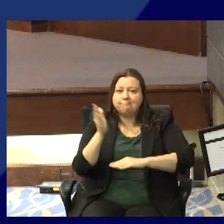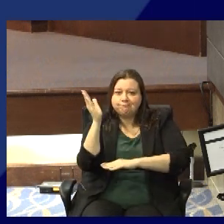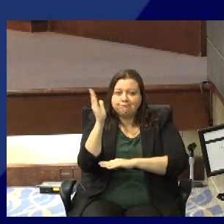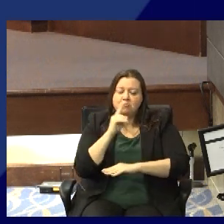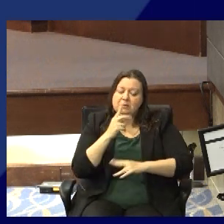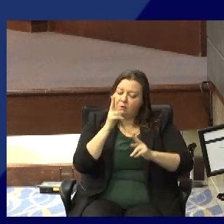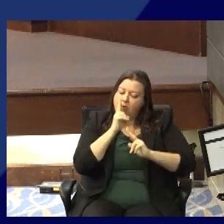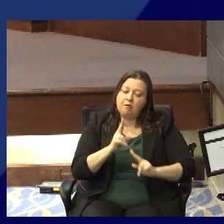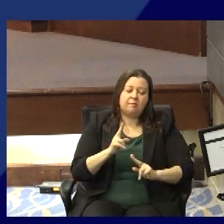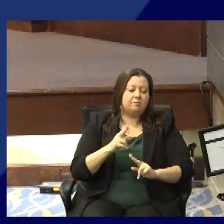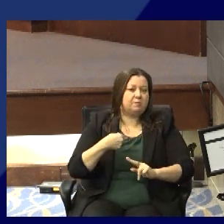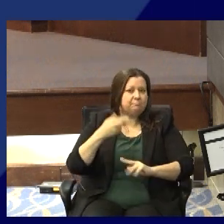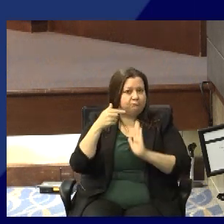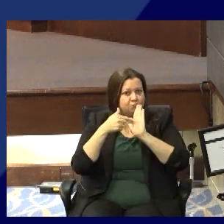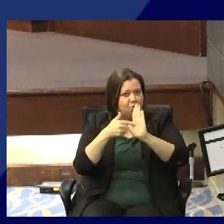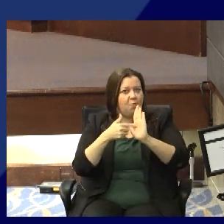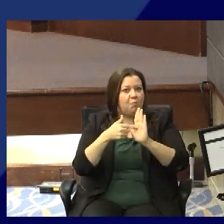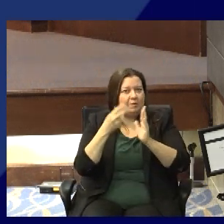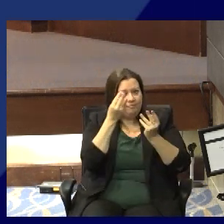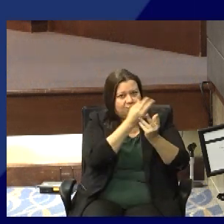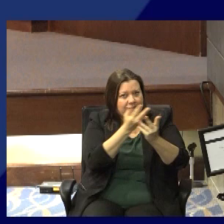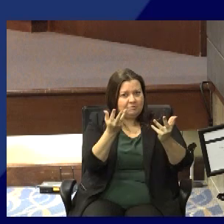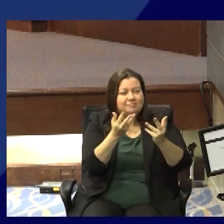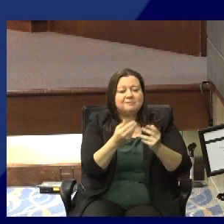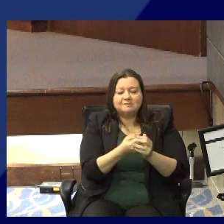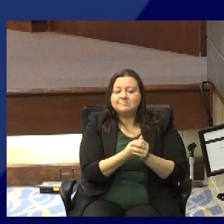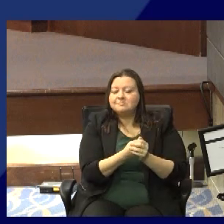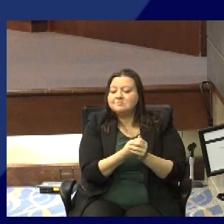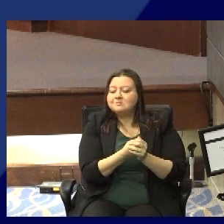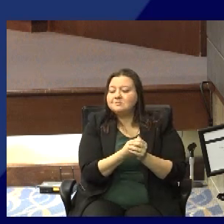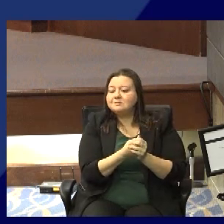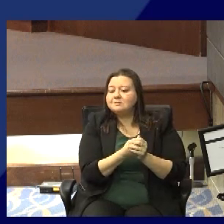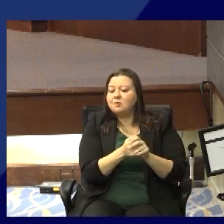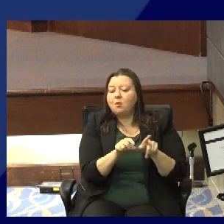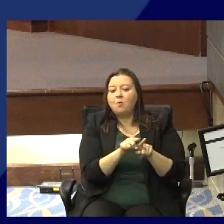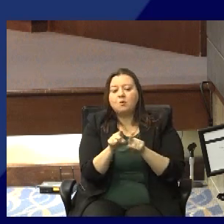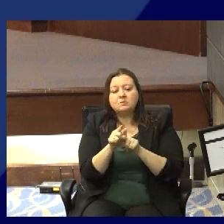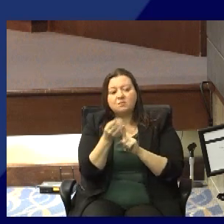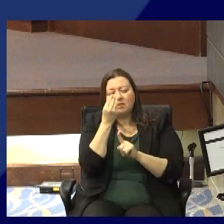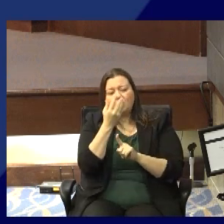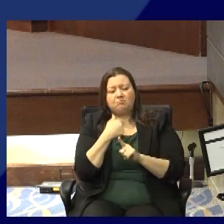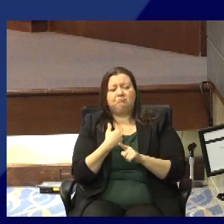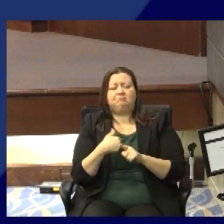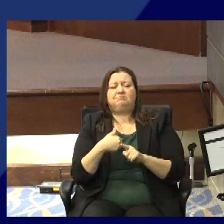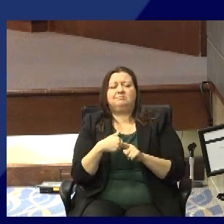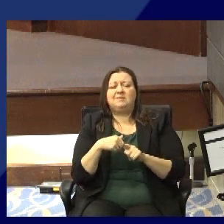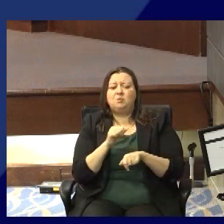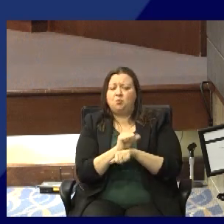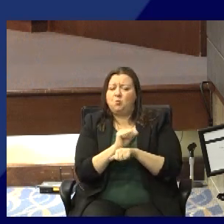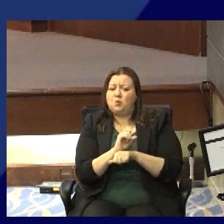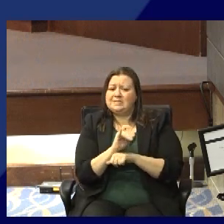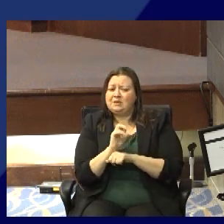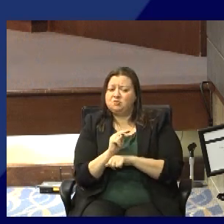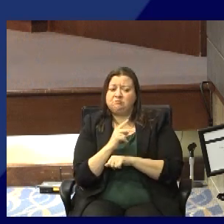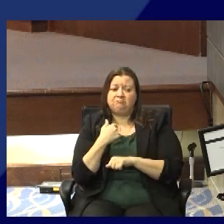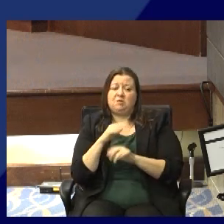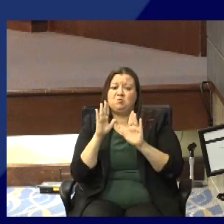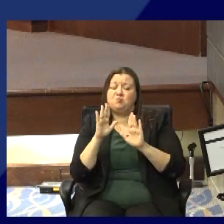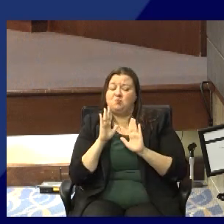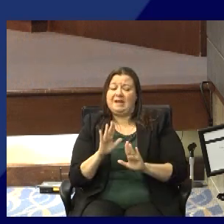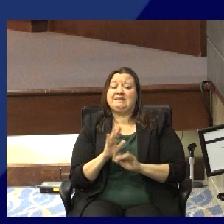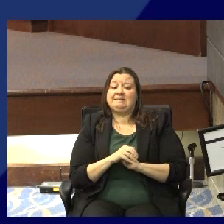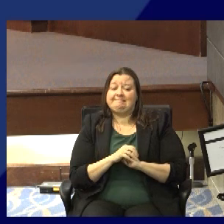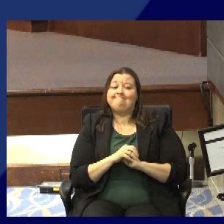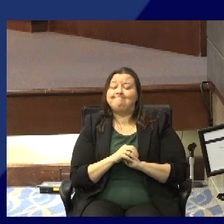to be able to present this information to you. Also wanted to just say how great this work session has been. I